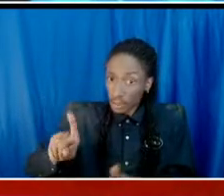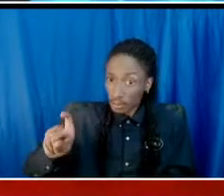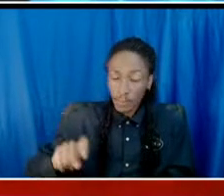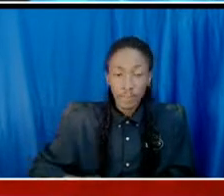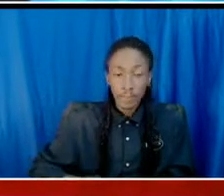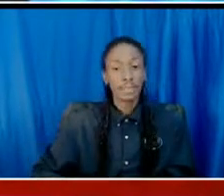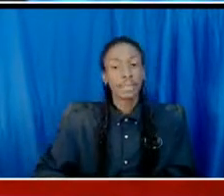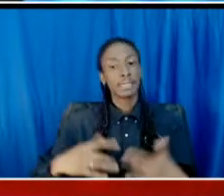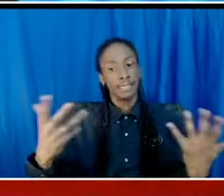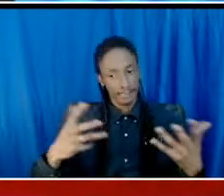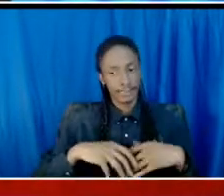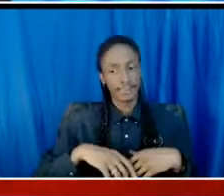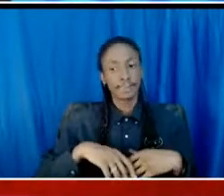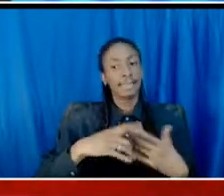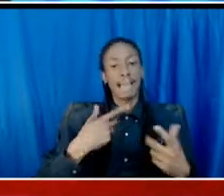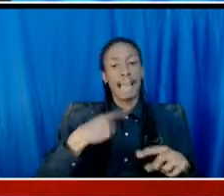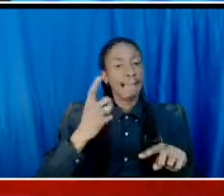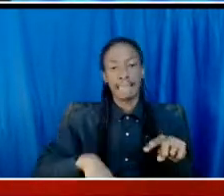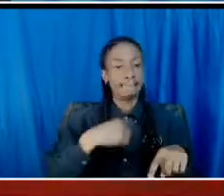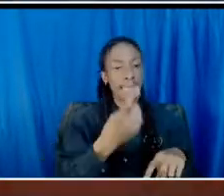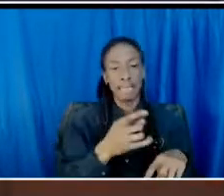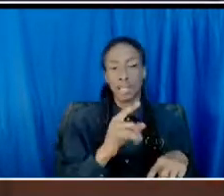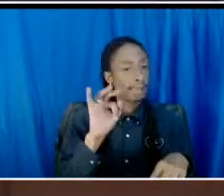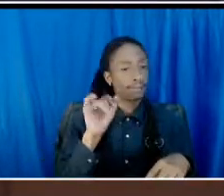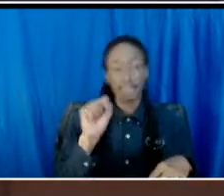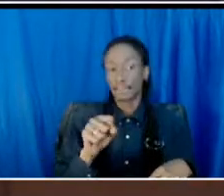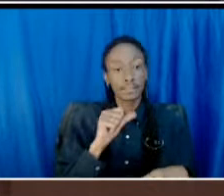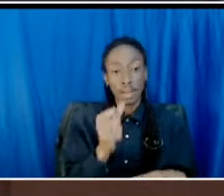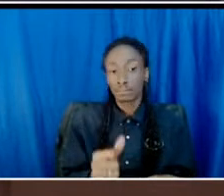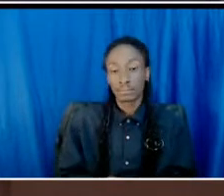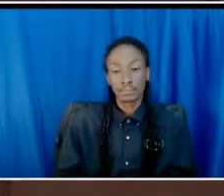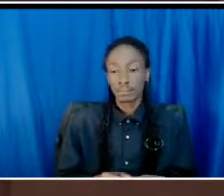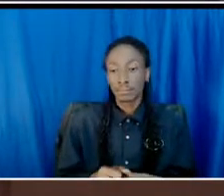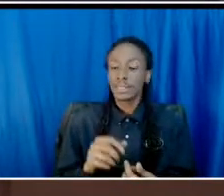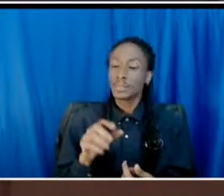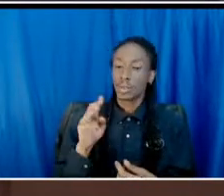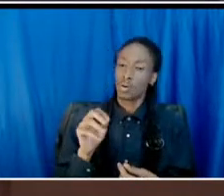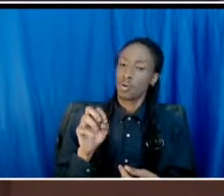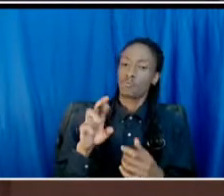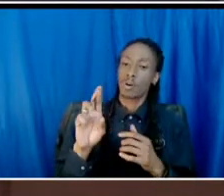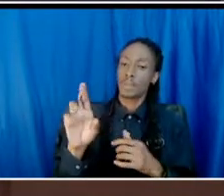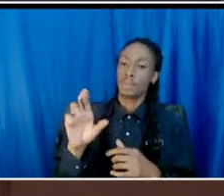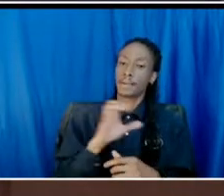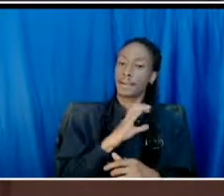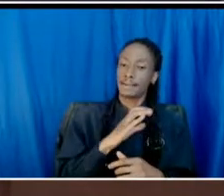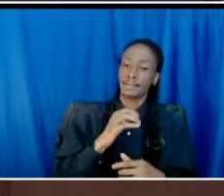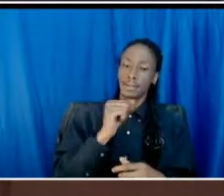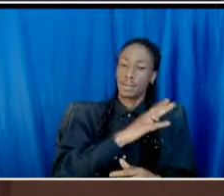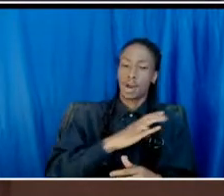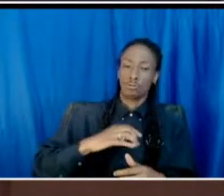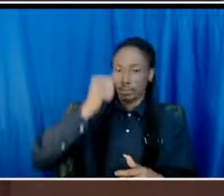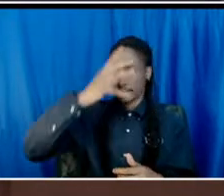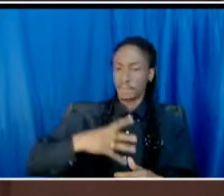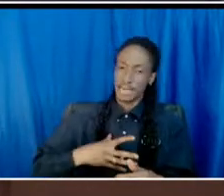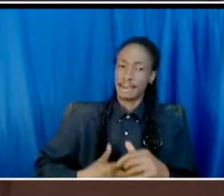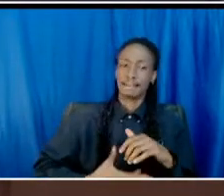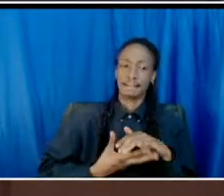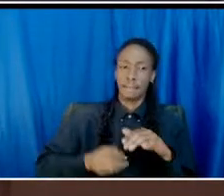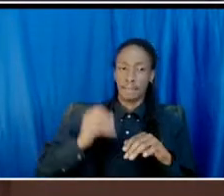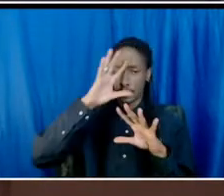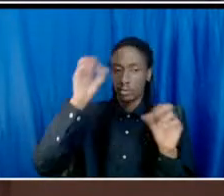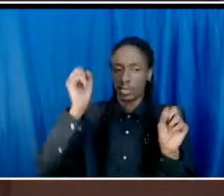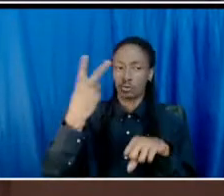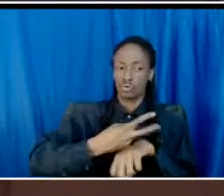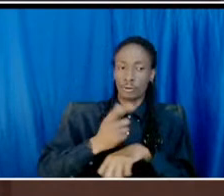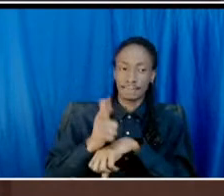in action. Can't tell you where they are. Republican congressmen echoed the President just 2 days later. They wrote a letter to Attorney